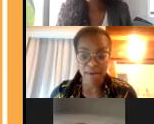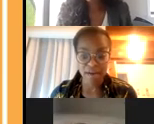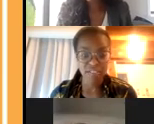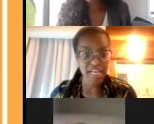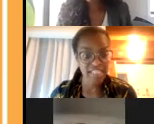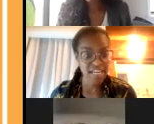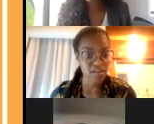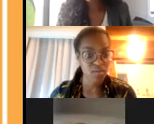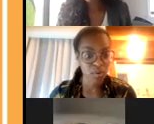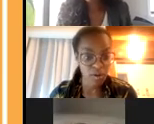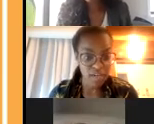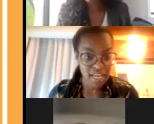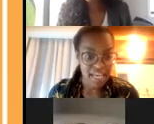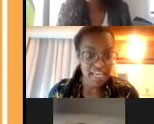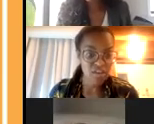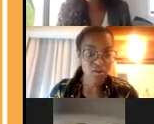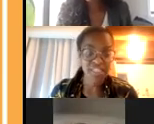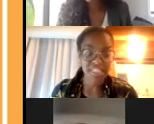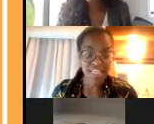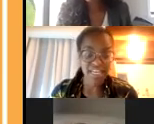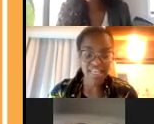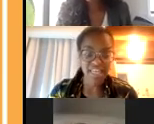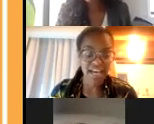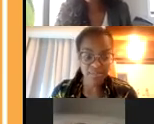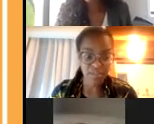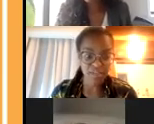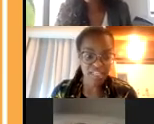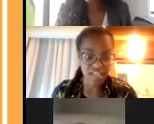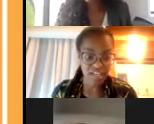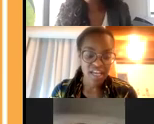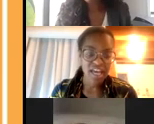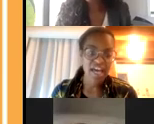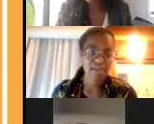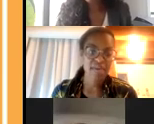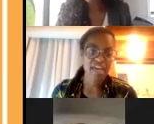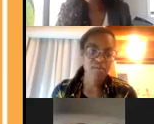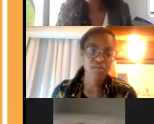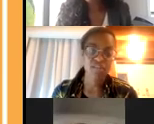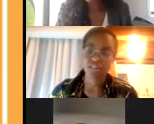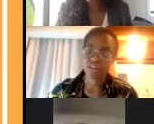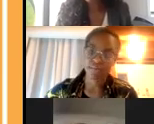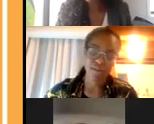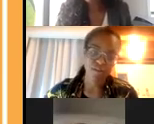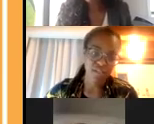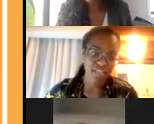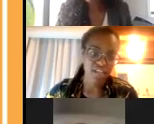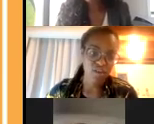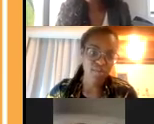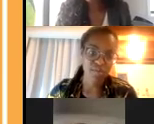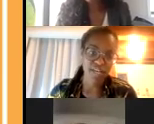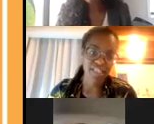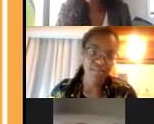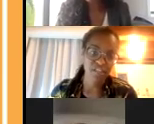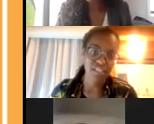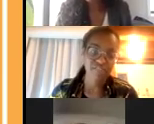bit about test and report in New York City and the hospitals here. And we're also going to talk about New York City